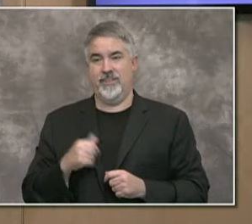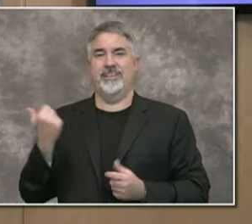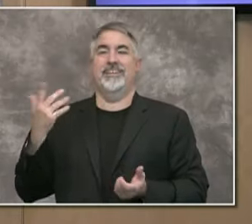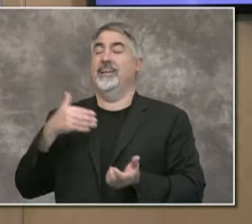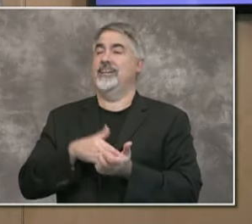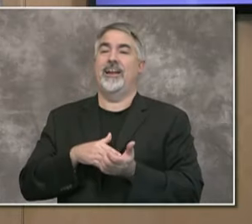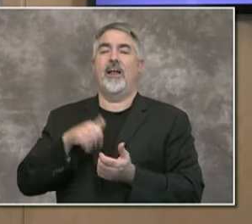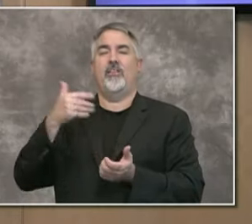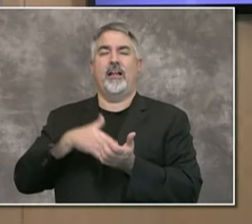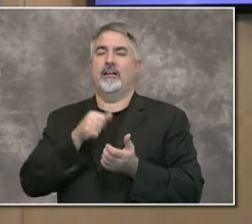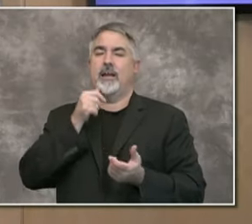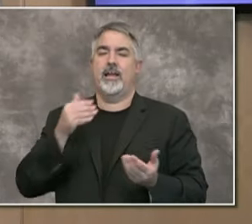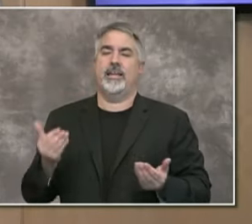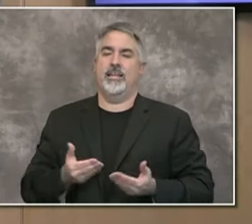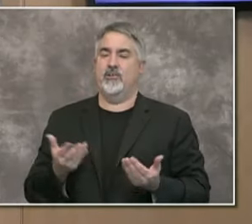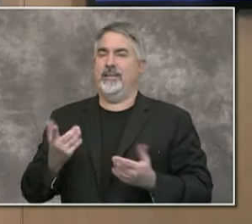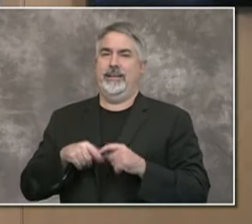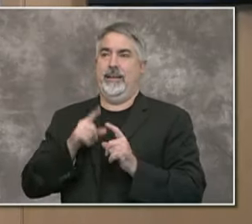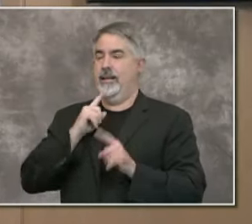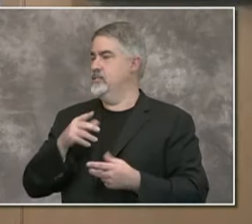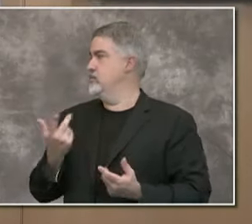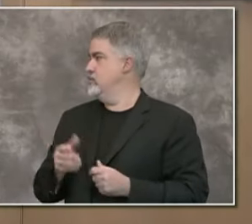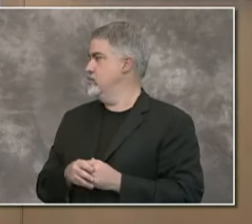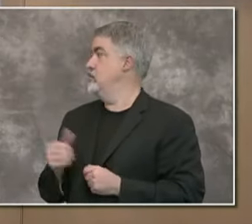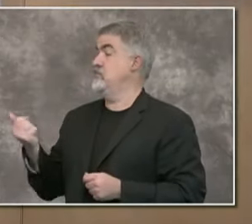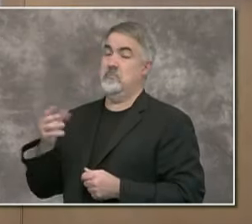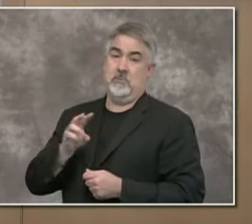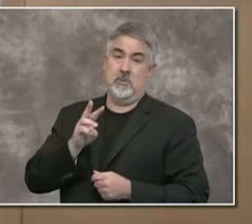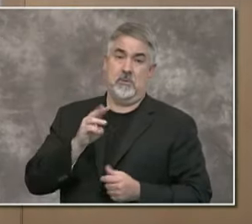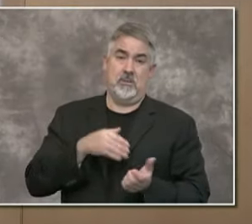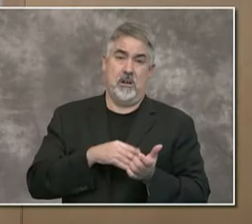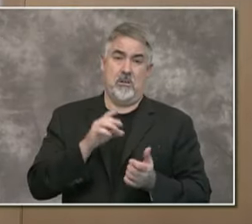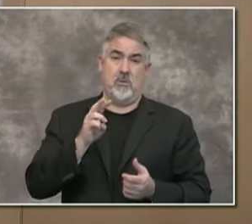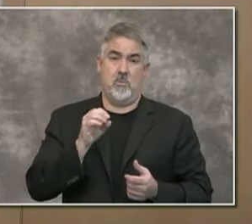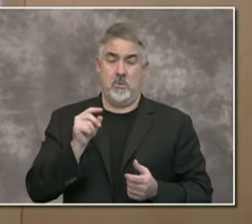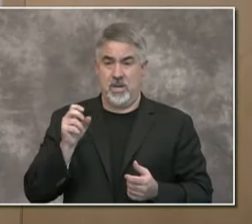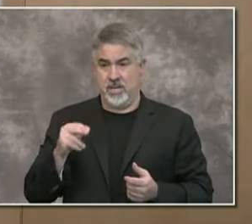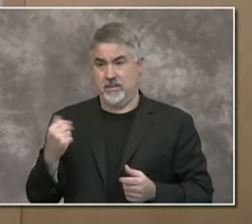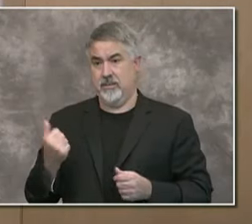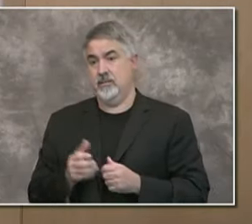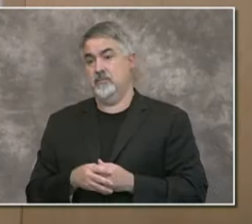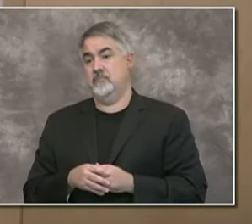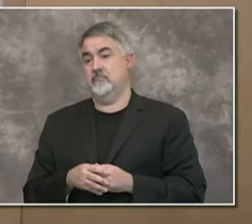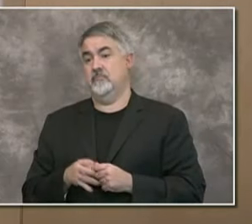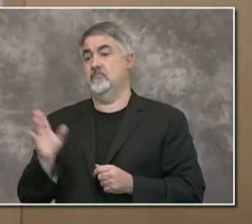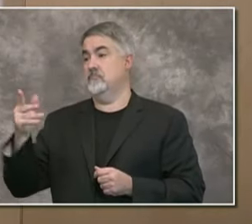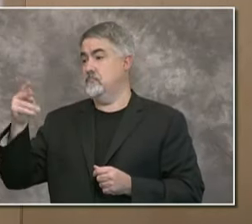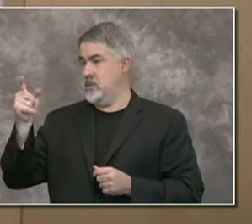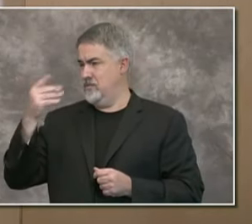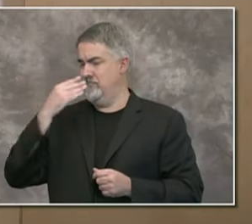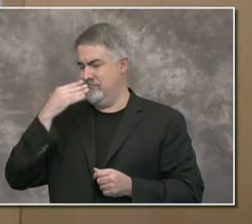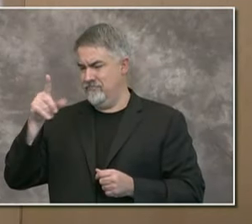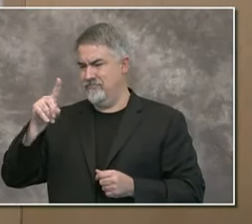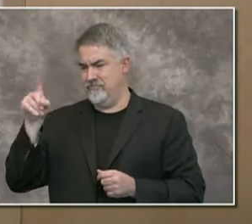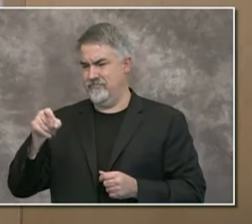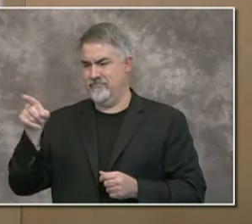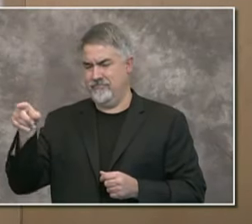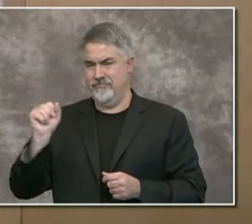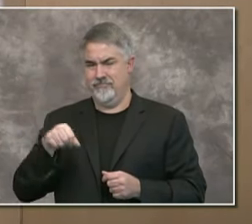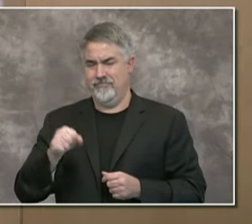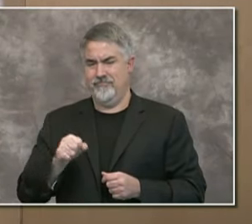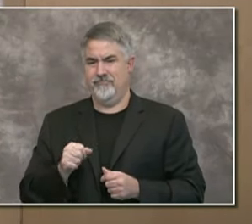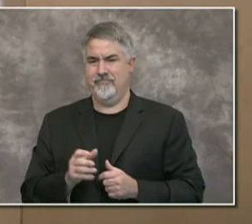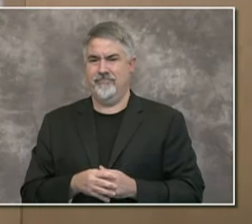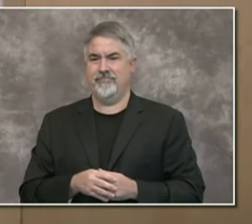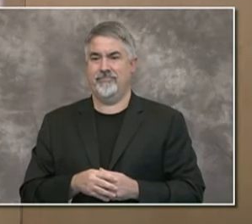Dr. Wooten to respond to that. Paul, thank you for bringing that up. And